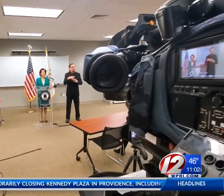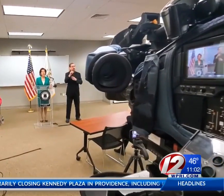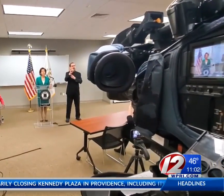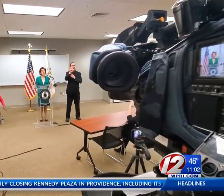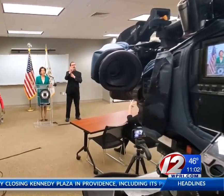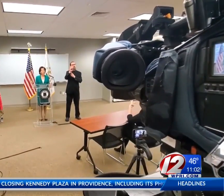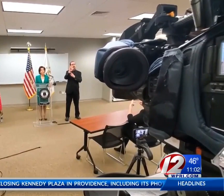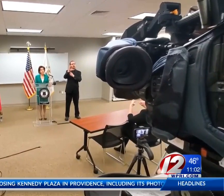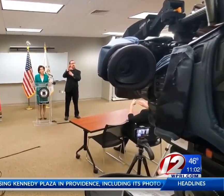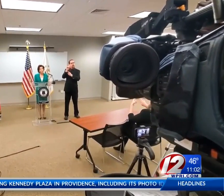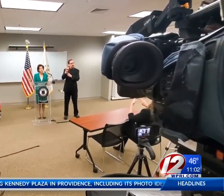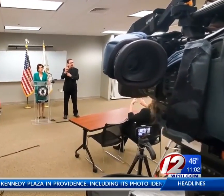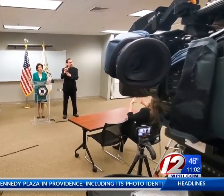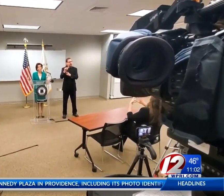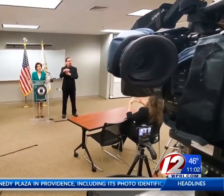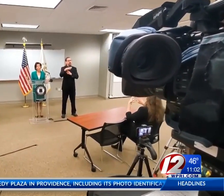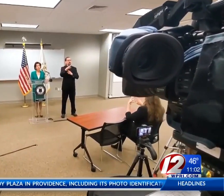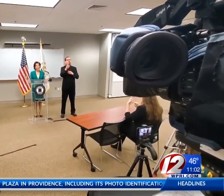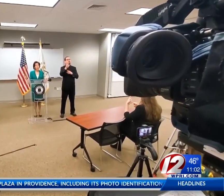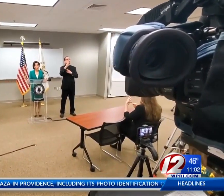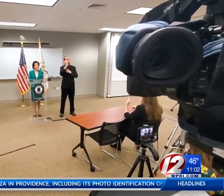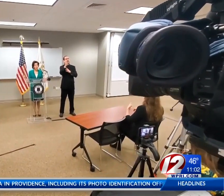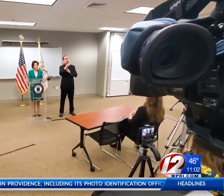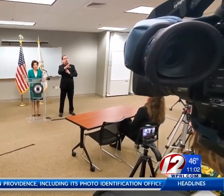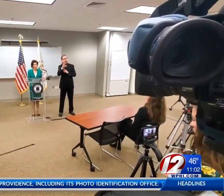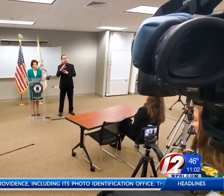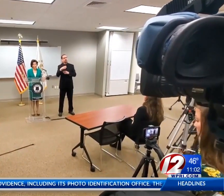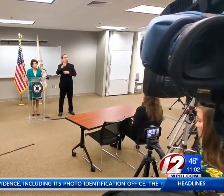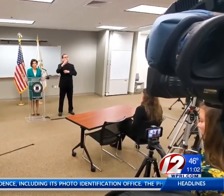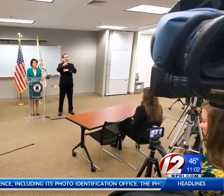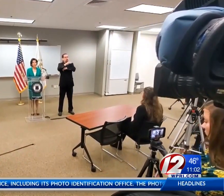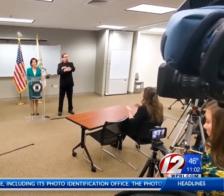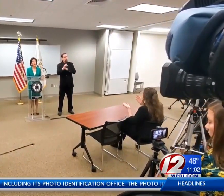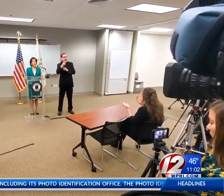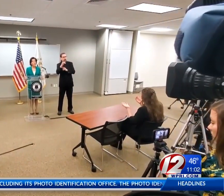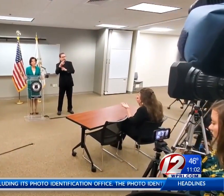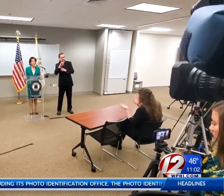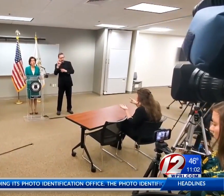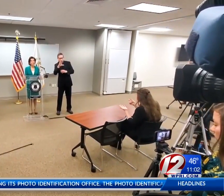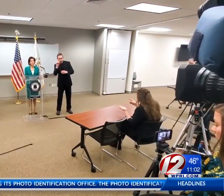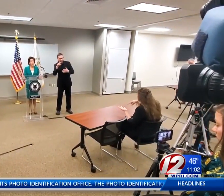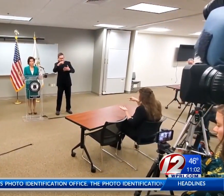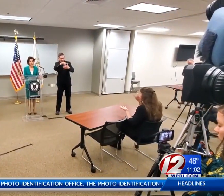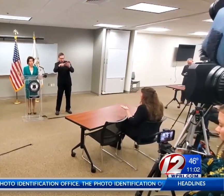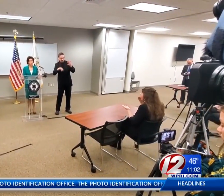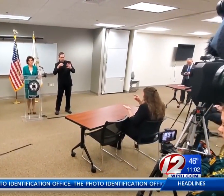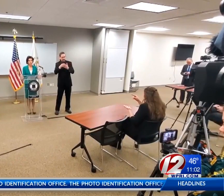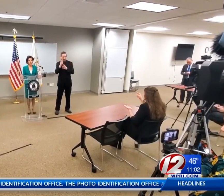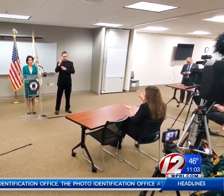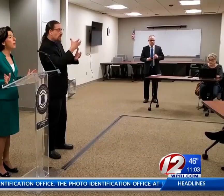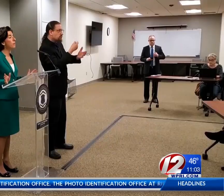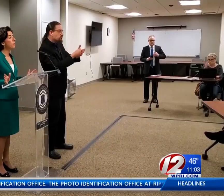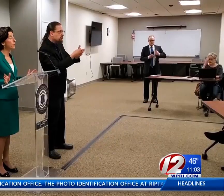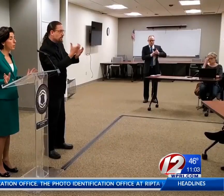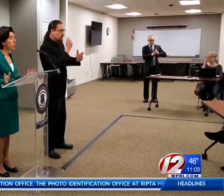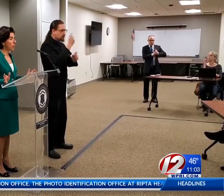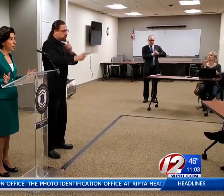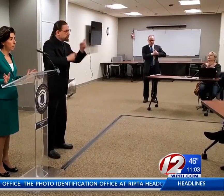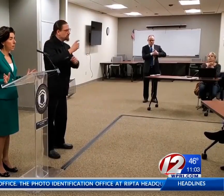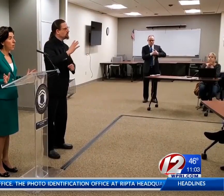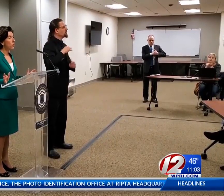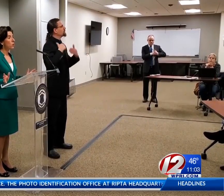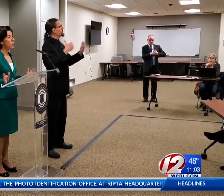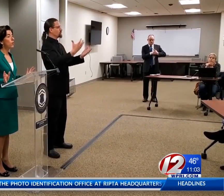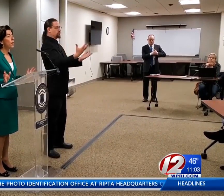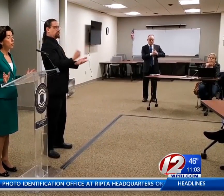Microsoft 365 software for all Rhode Island employers and small business loans of up to $2 million. She says businesses should